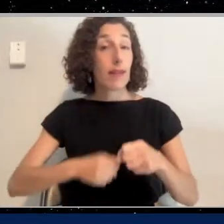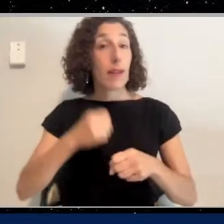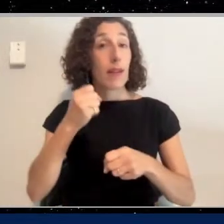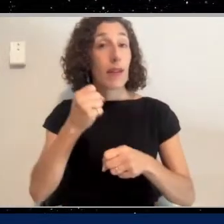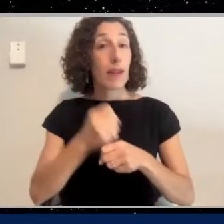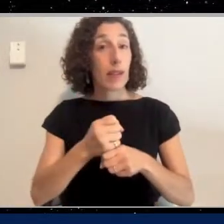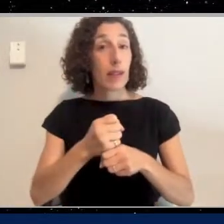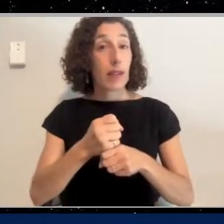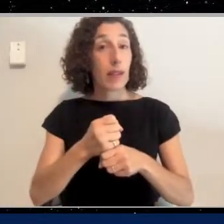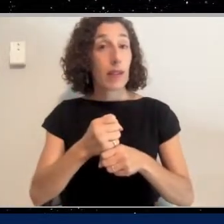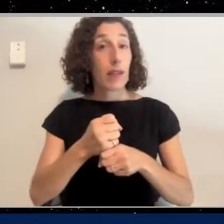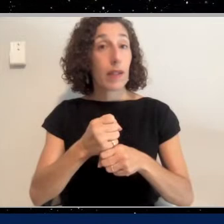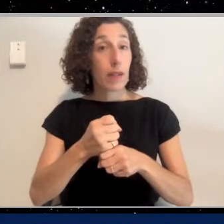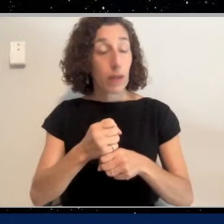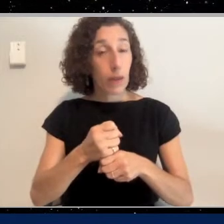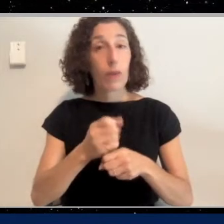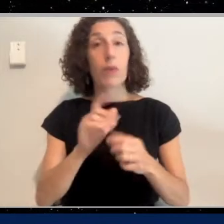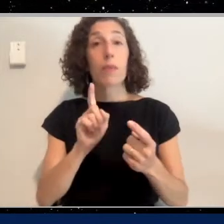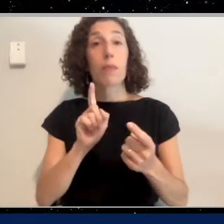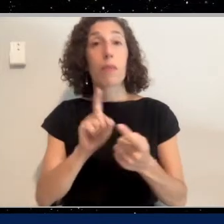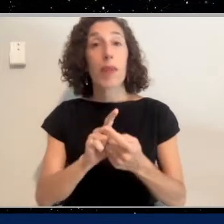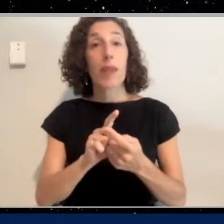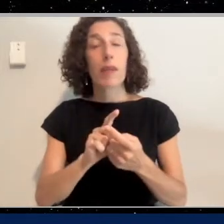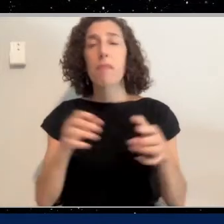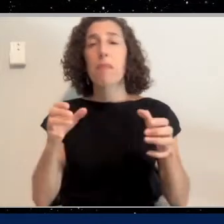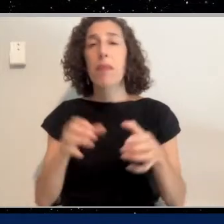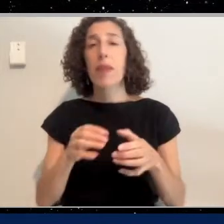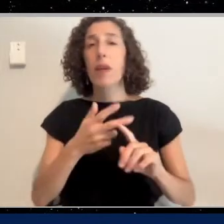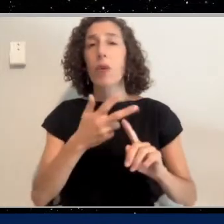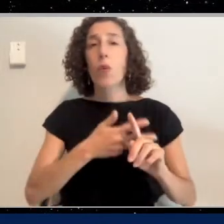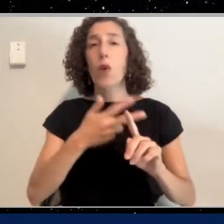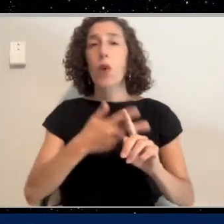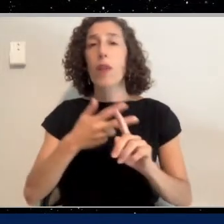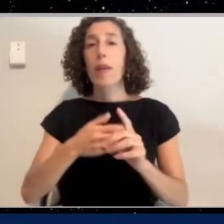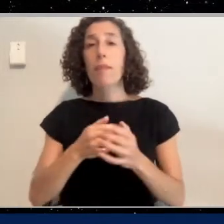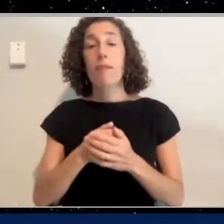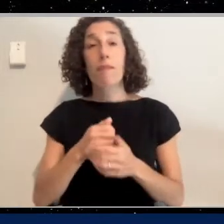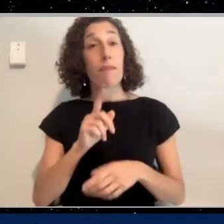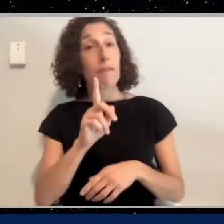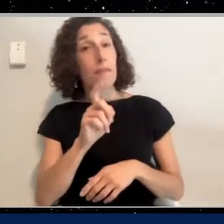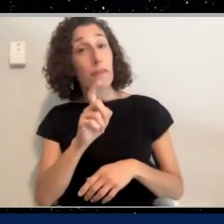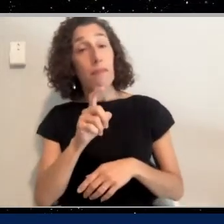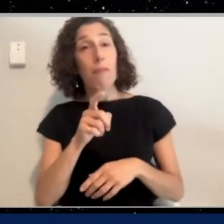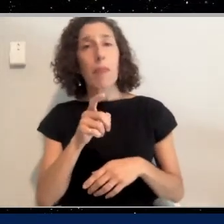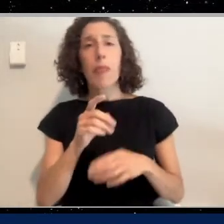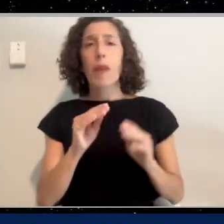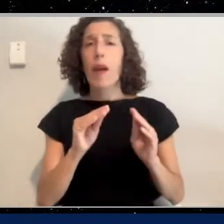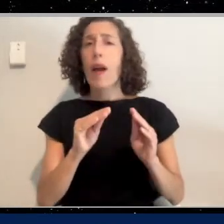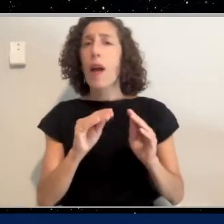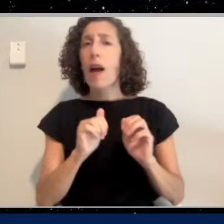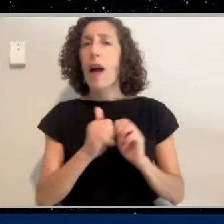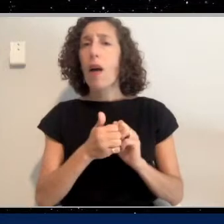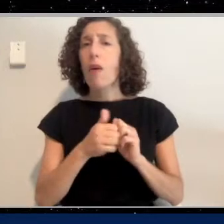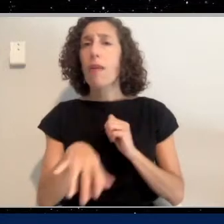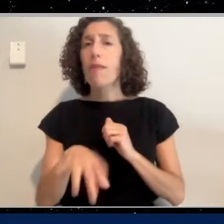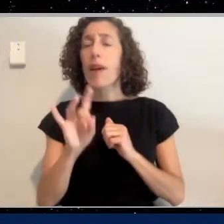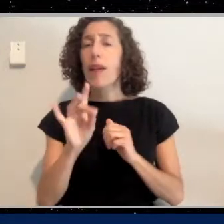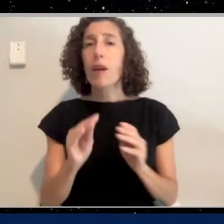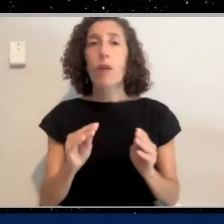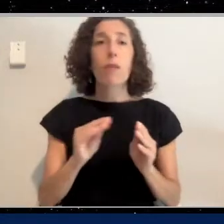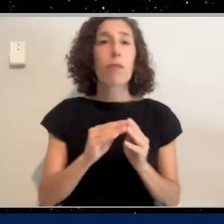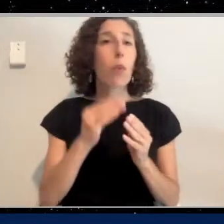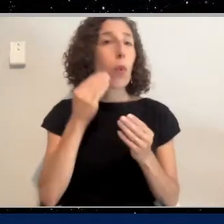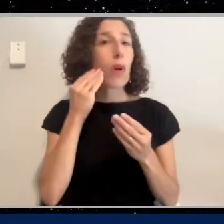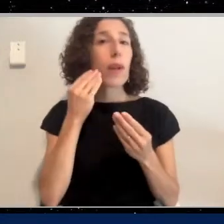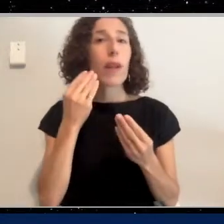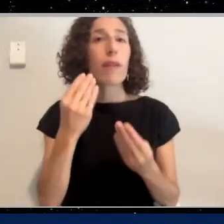the spring. We meet quarterly. Is there information about that on the website, or how can you get more info?